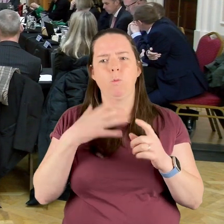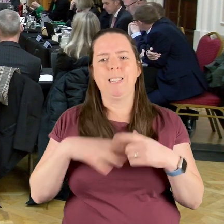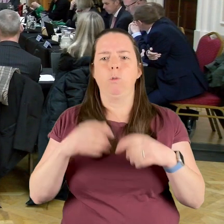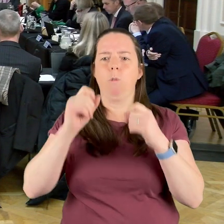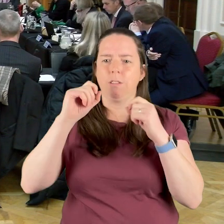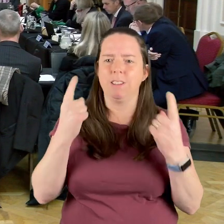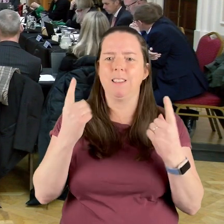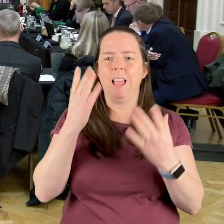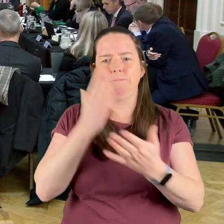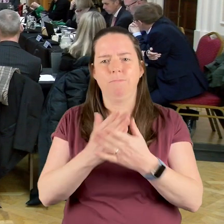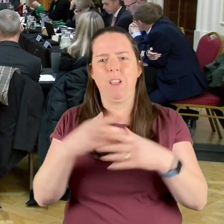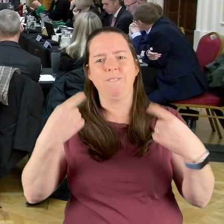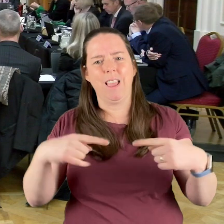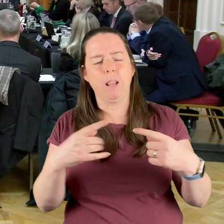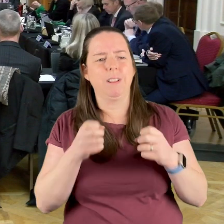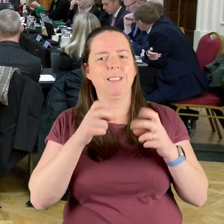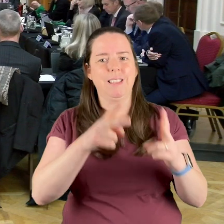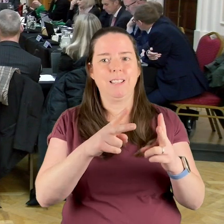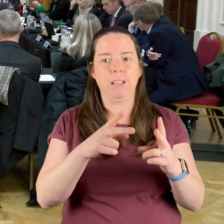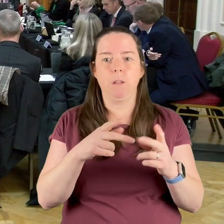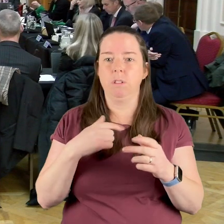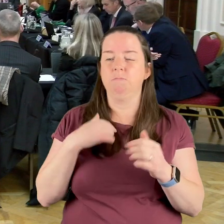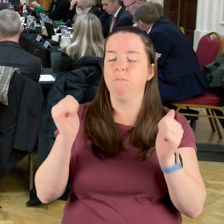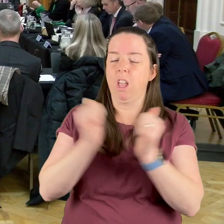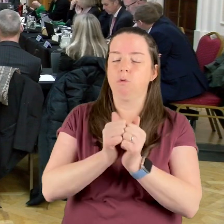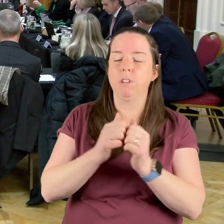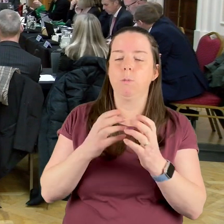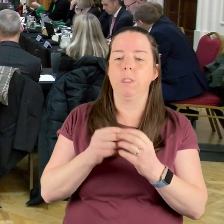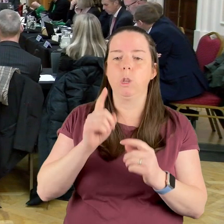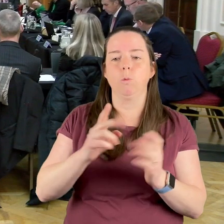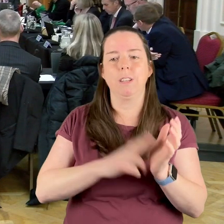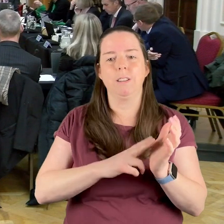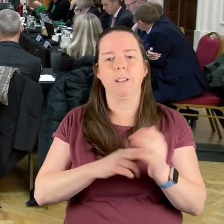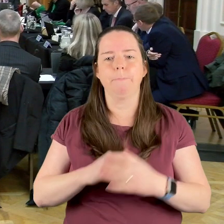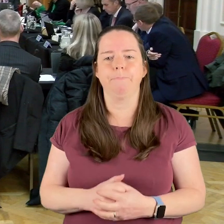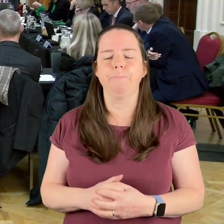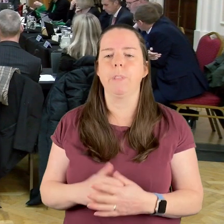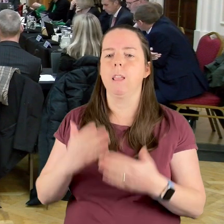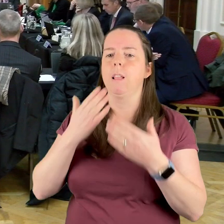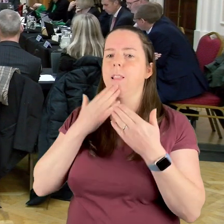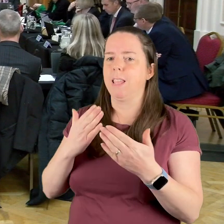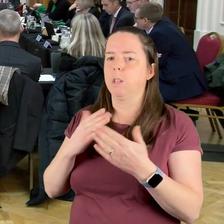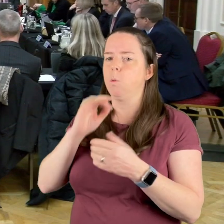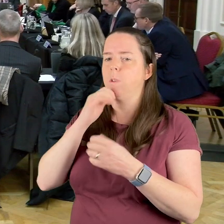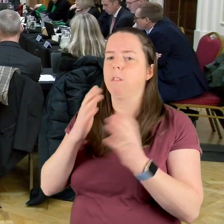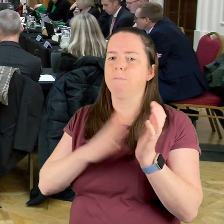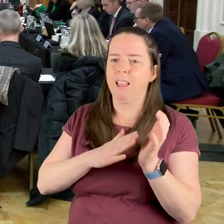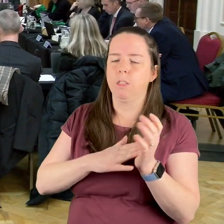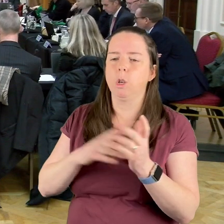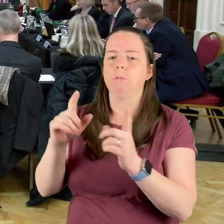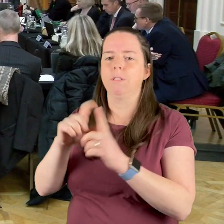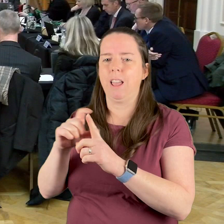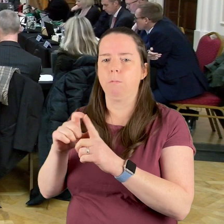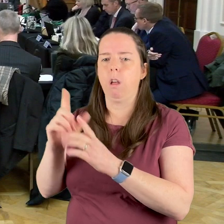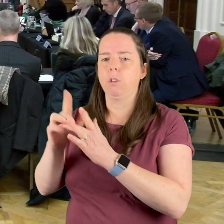patients. So there's something about how we really understand what's available in our systems, because I couldn't agree with you more,